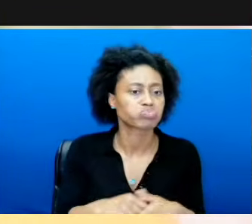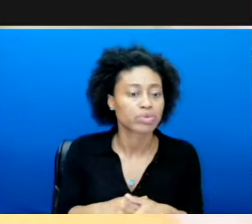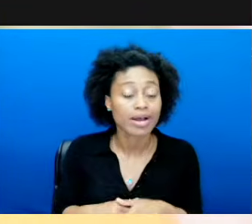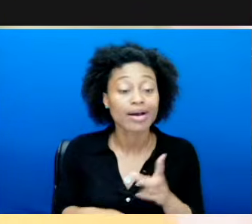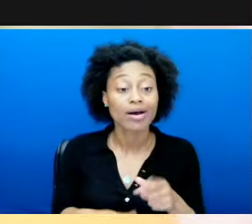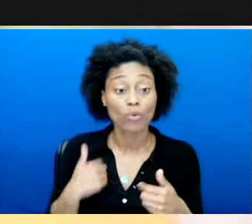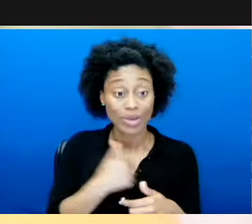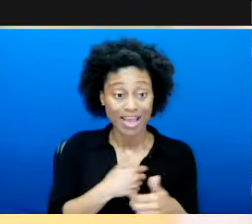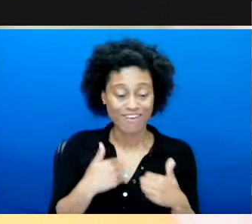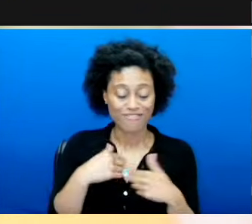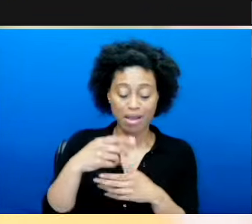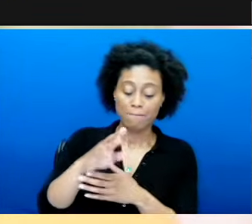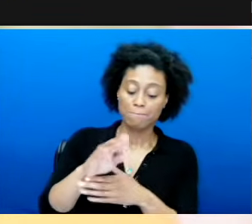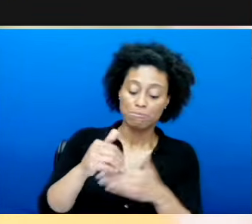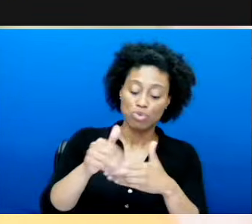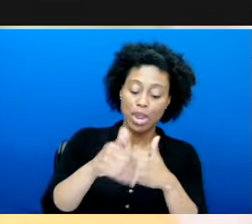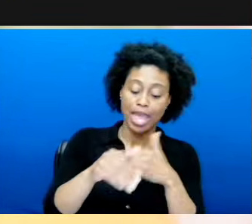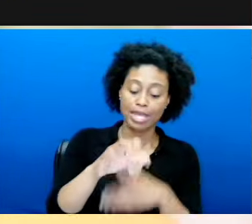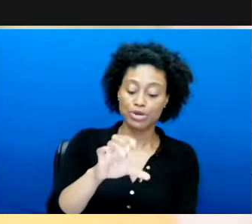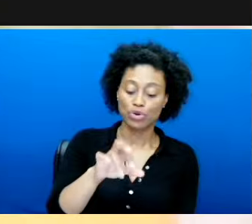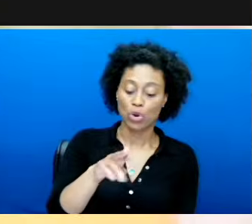breadcrumbs, panko crumbs,